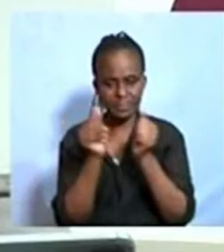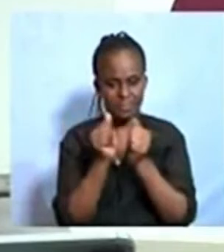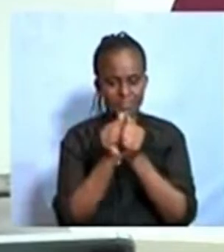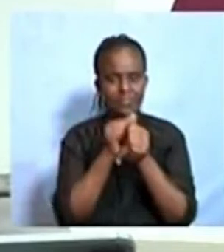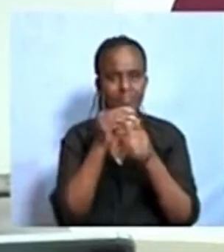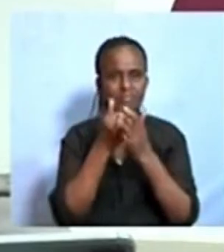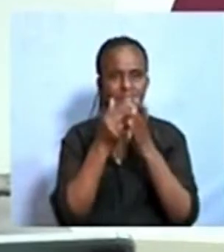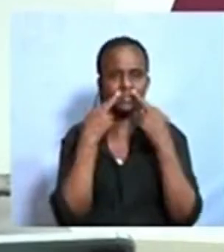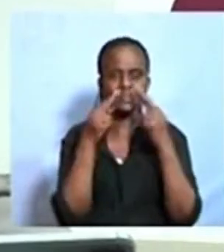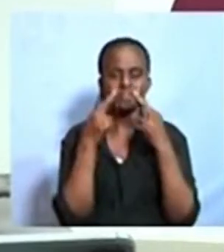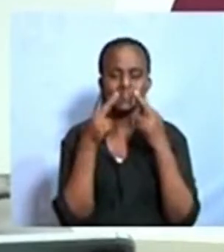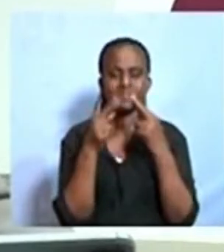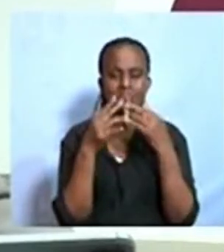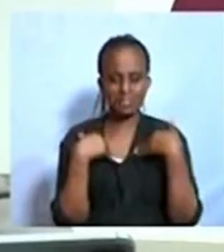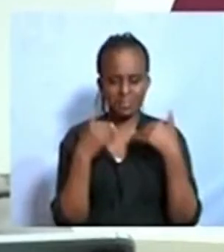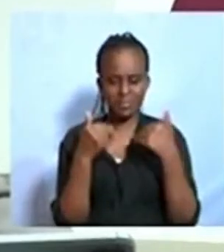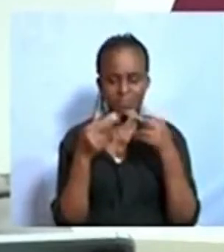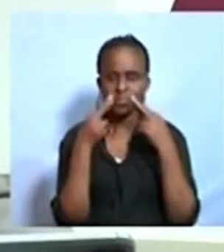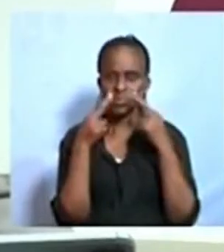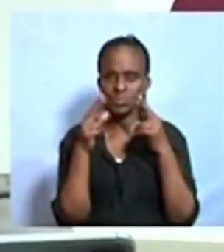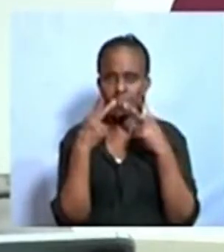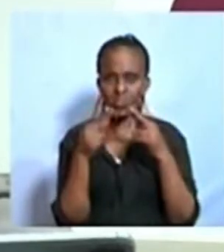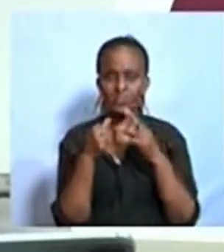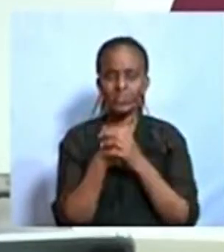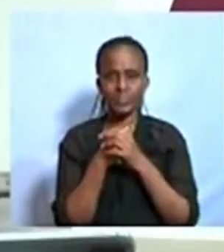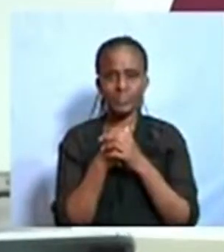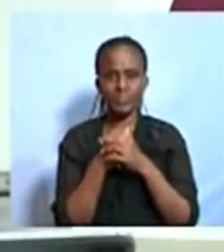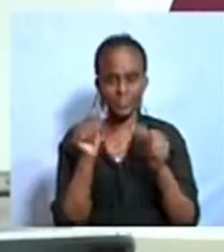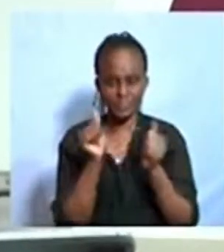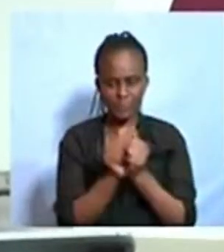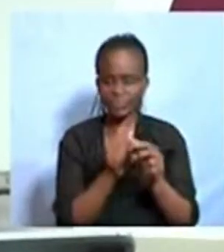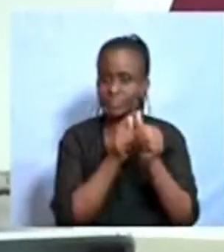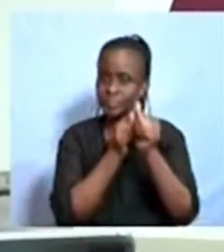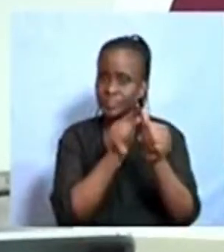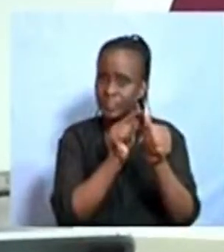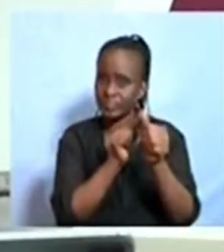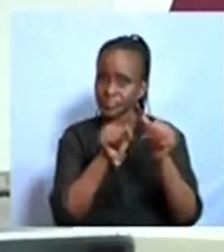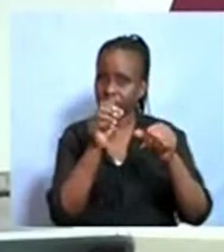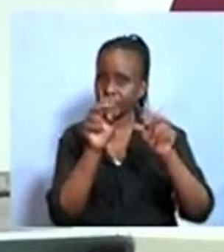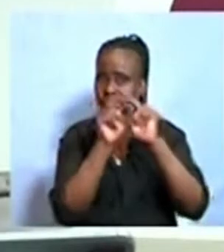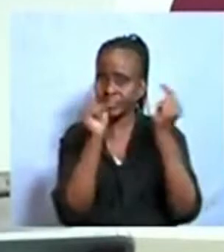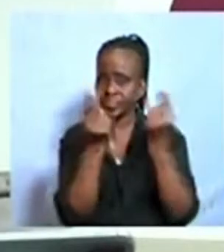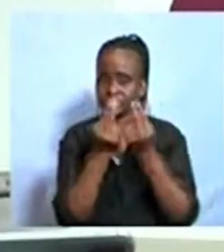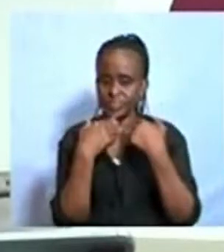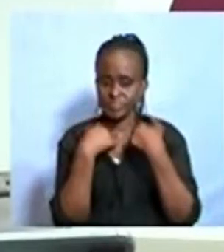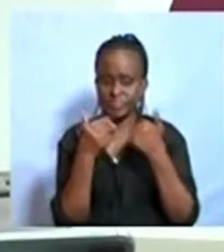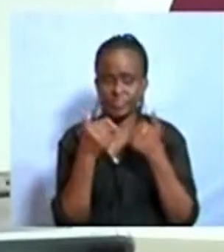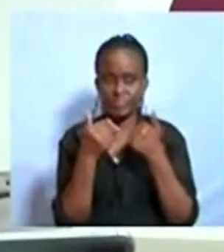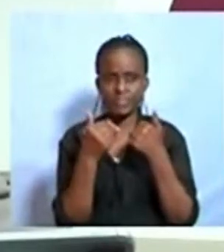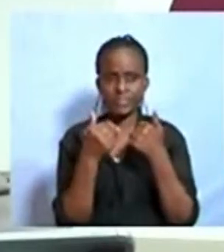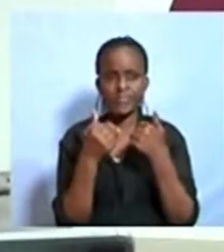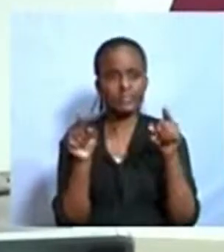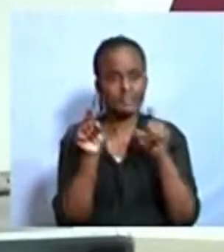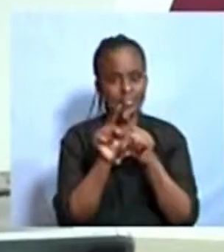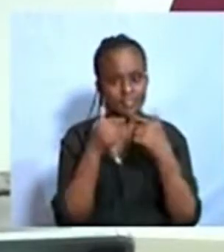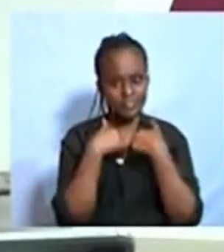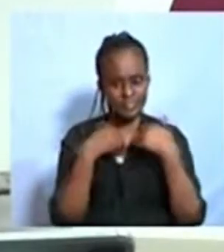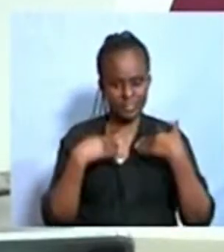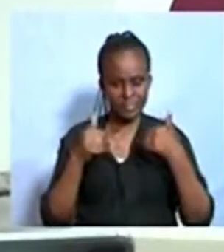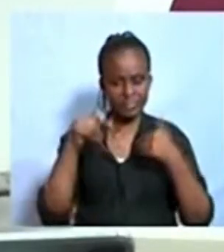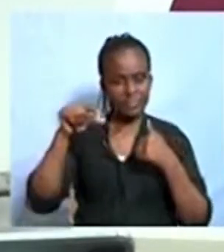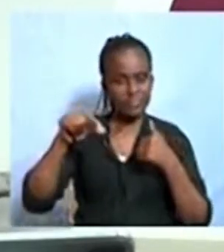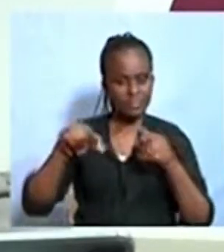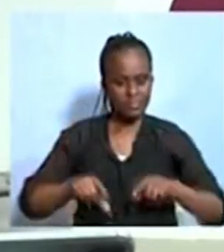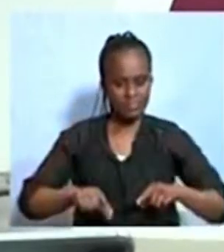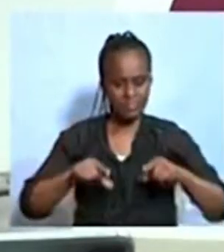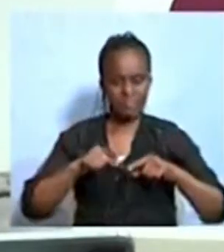in getting health outcomes in line with the universal health coverage and getting quality lives? I just